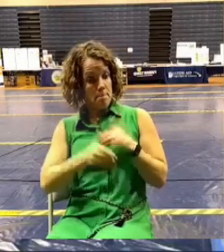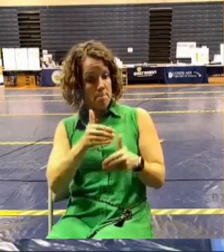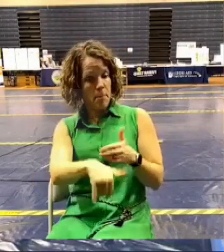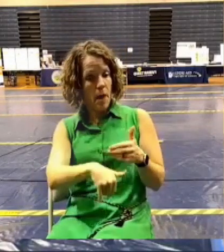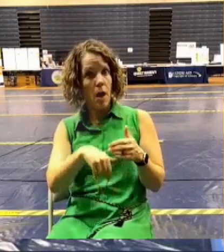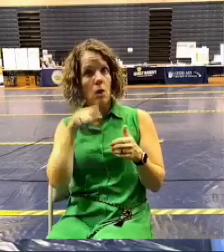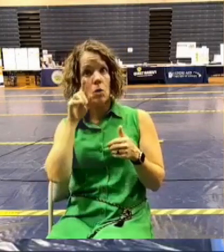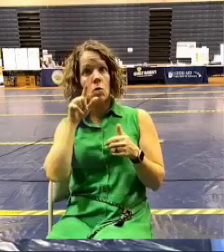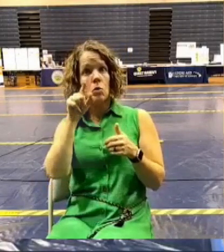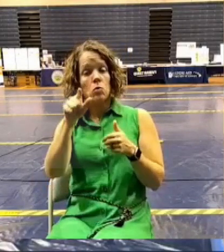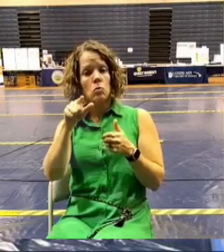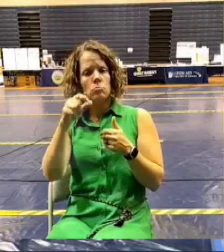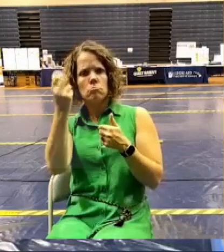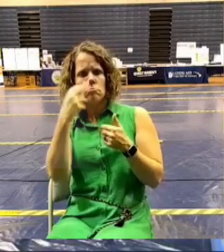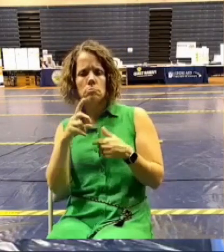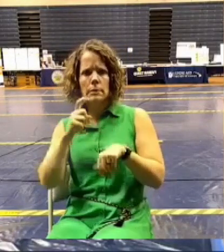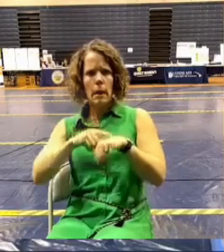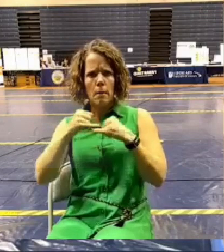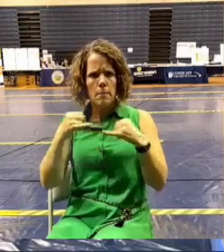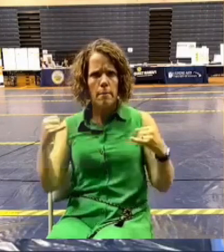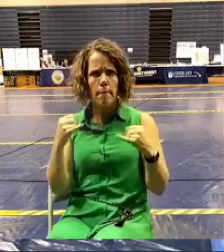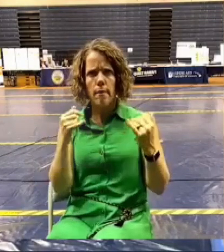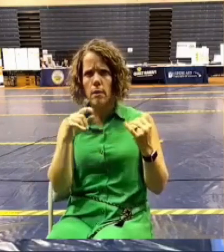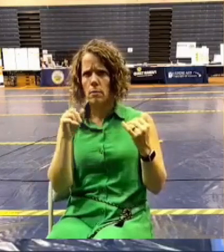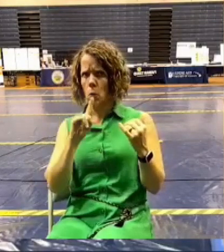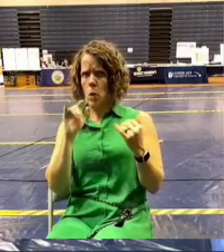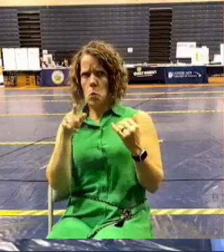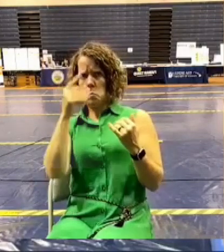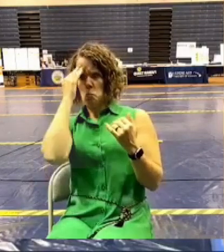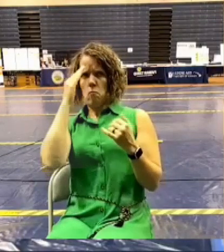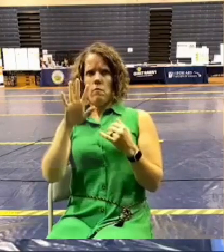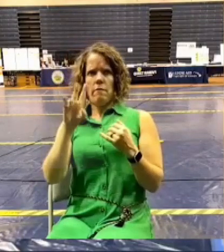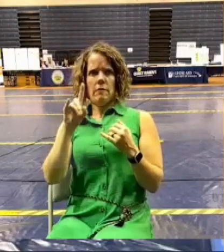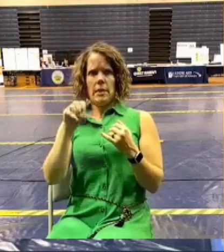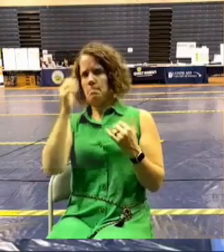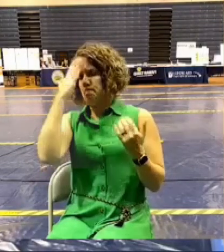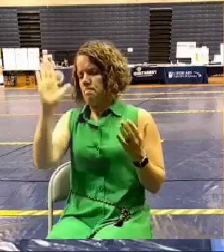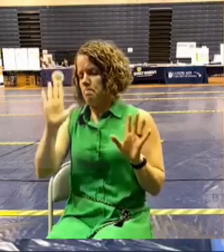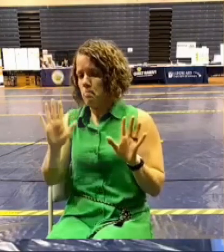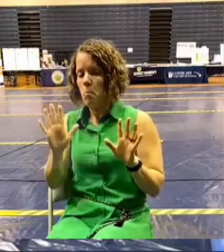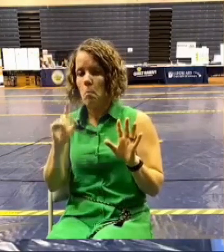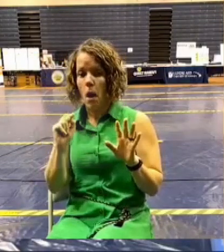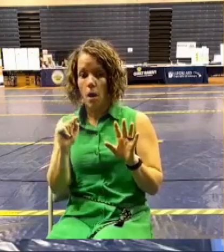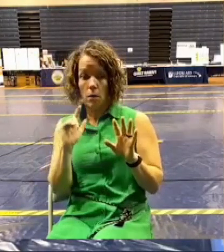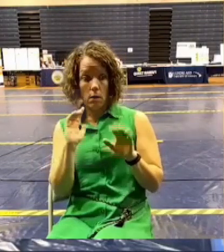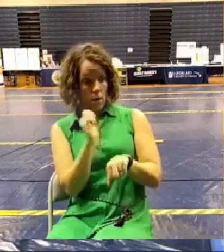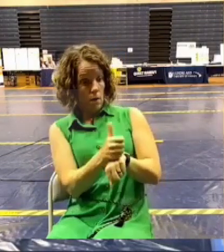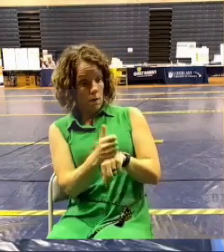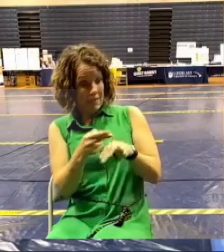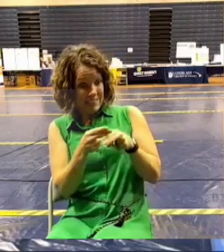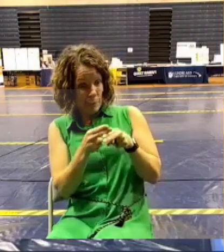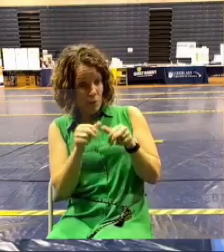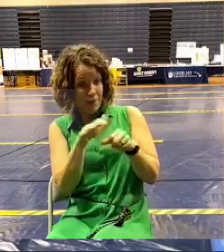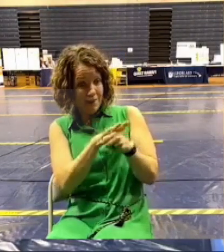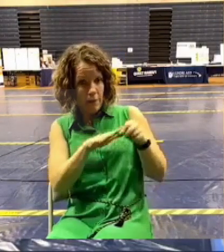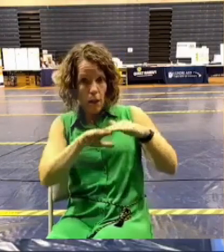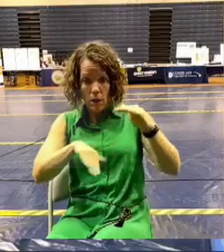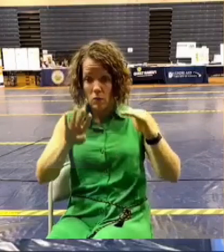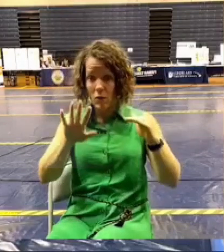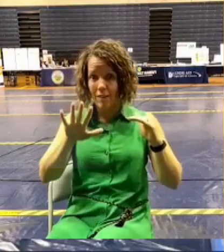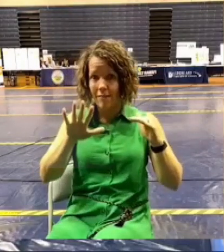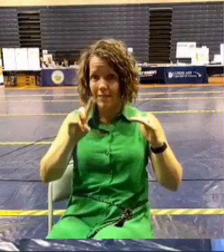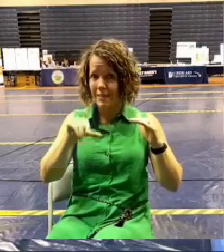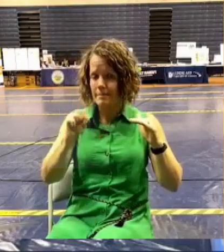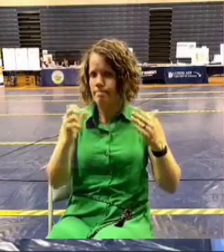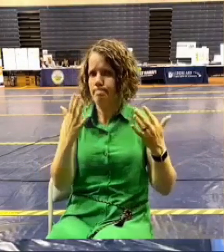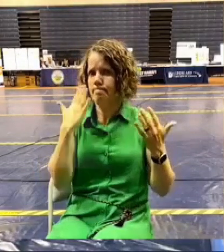site. But I can say that we have shifted our sites at